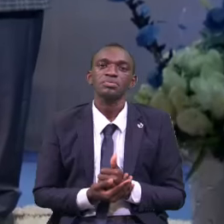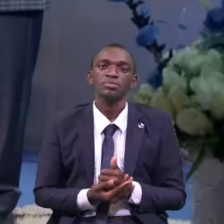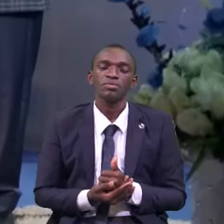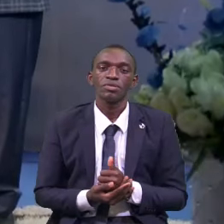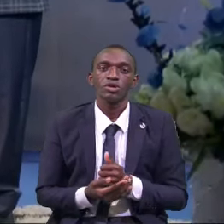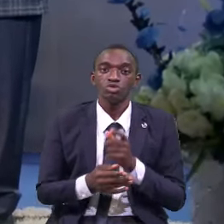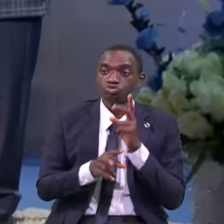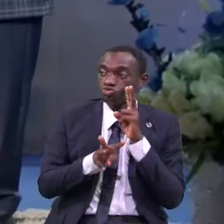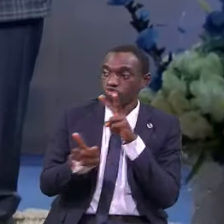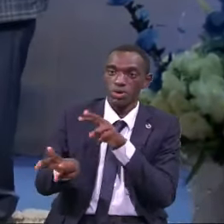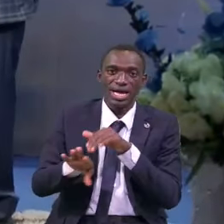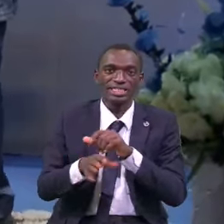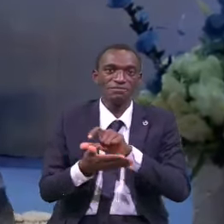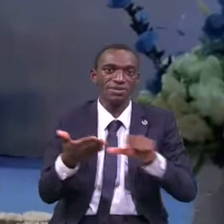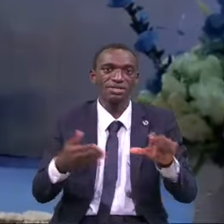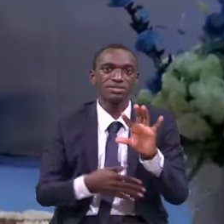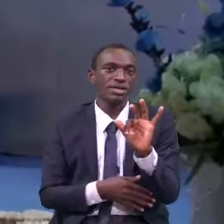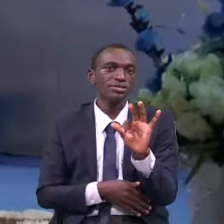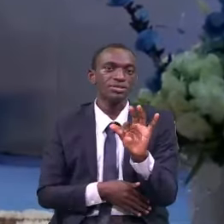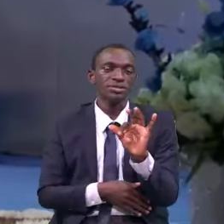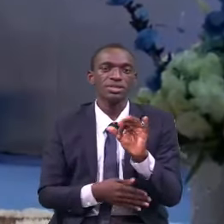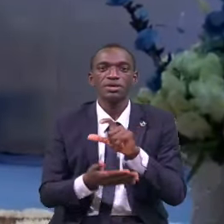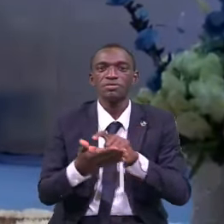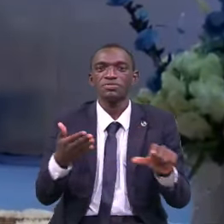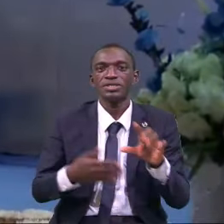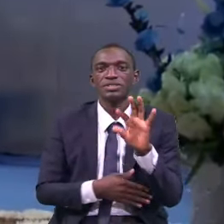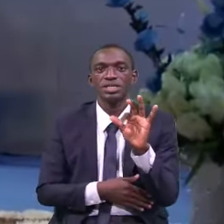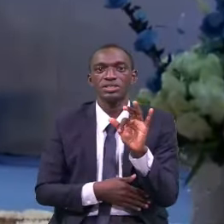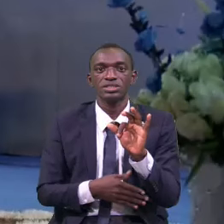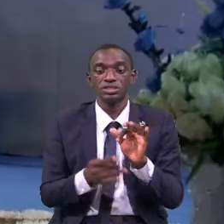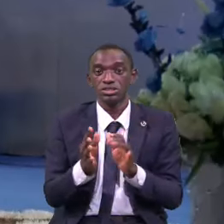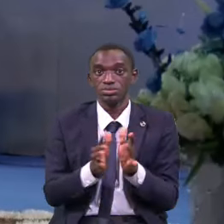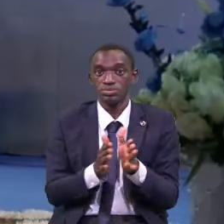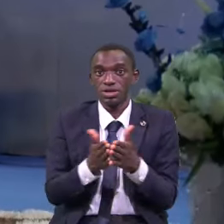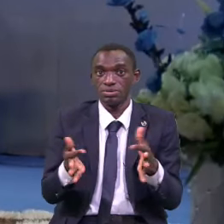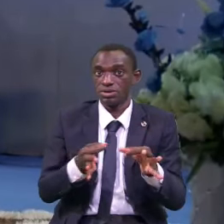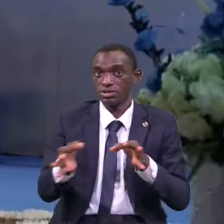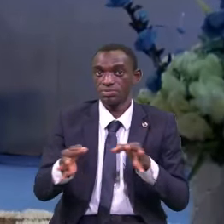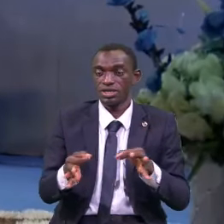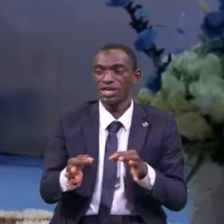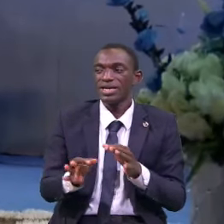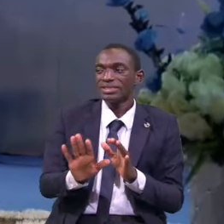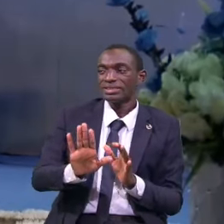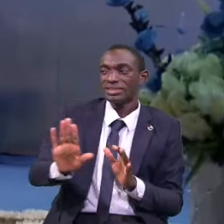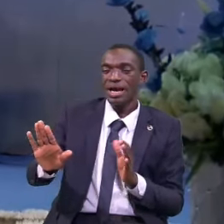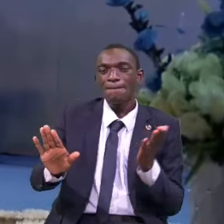Look at verse 19. In verse 19, who being past feeling,